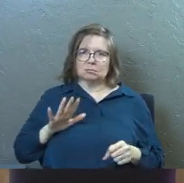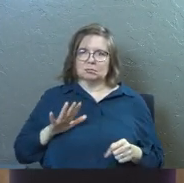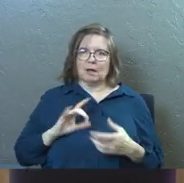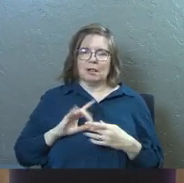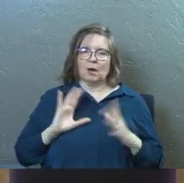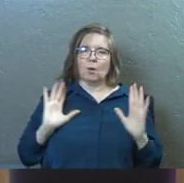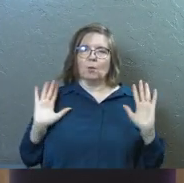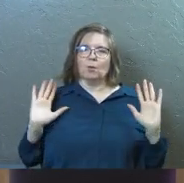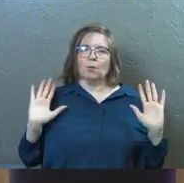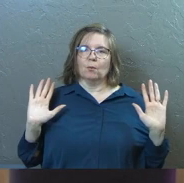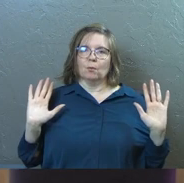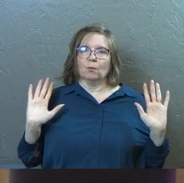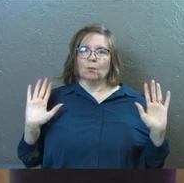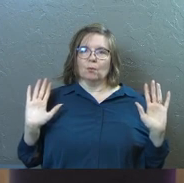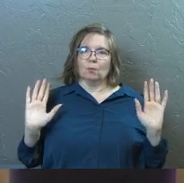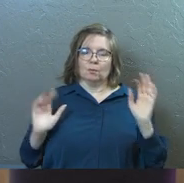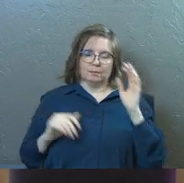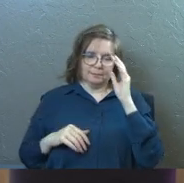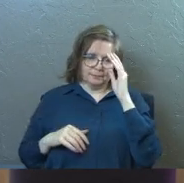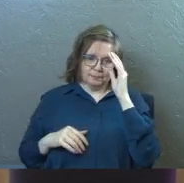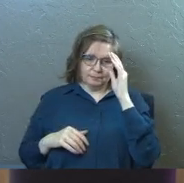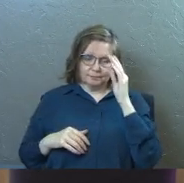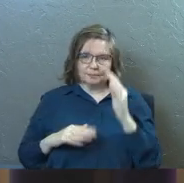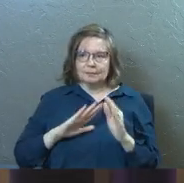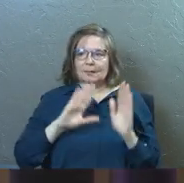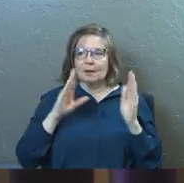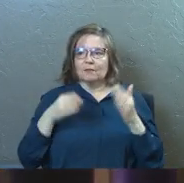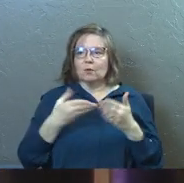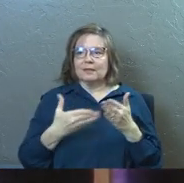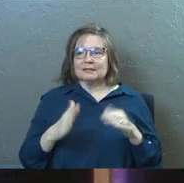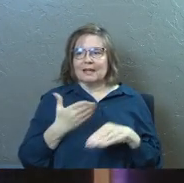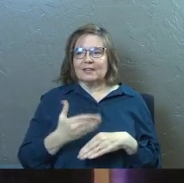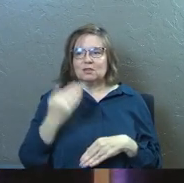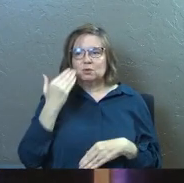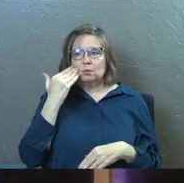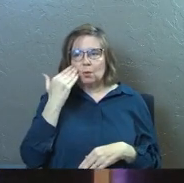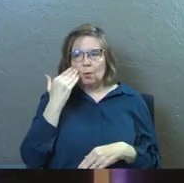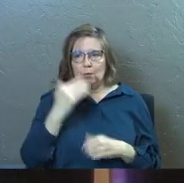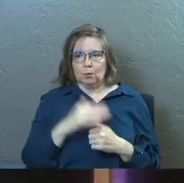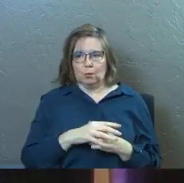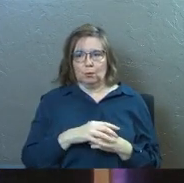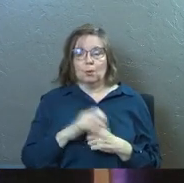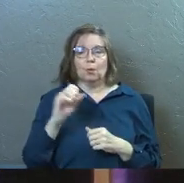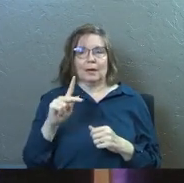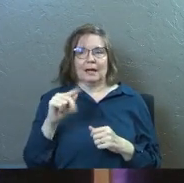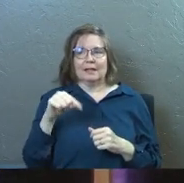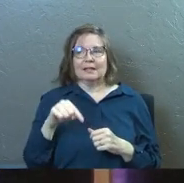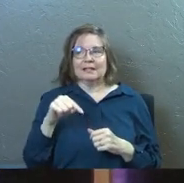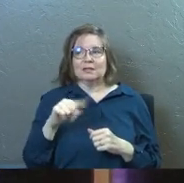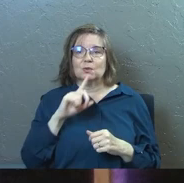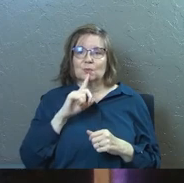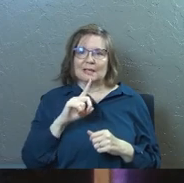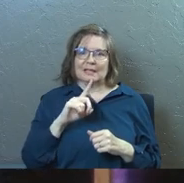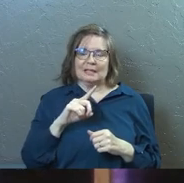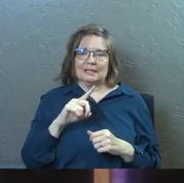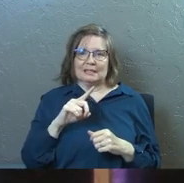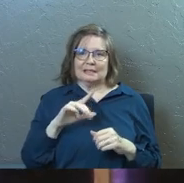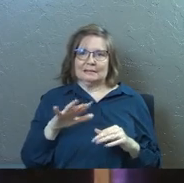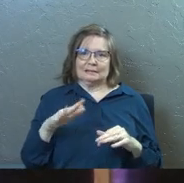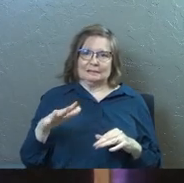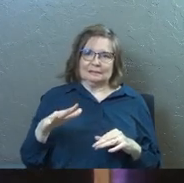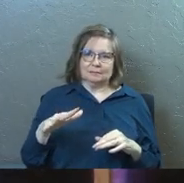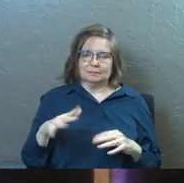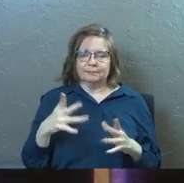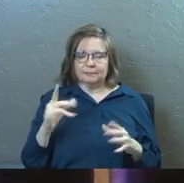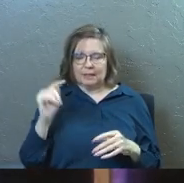Let go. Next, center your words on things that you know. Okay, this is really shaky